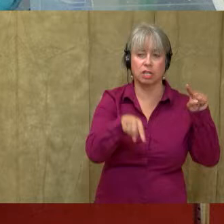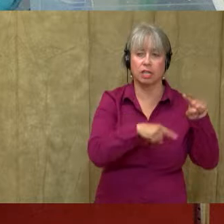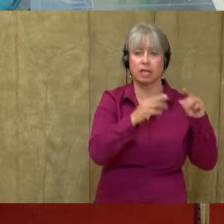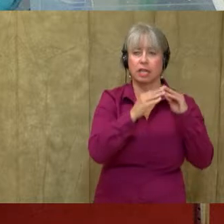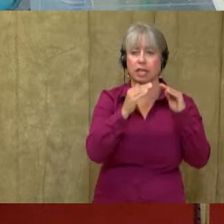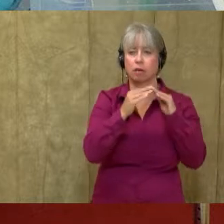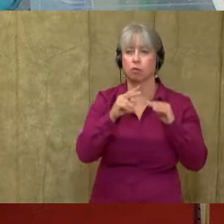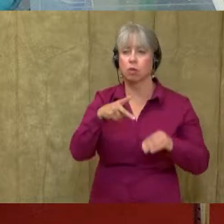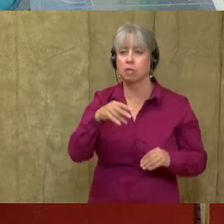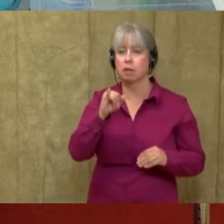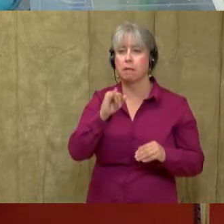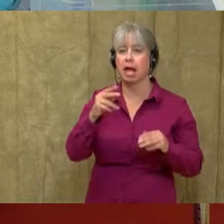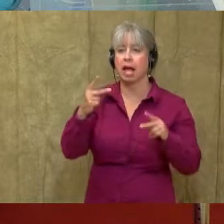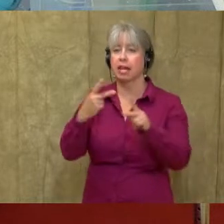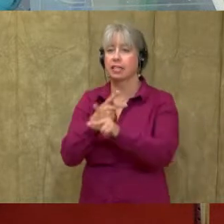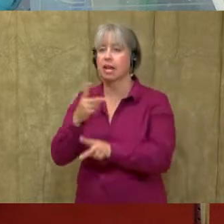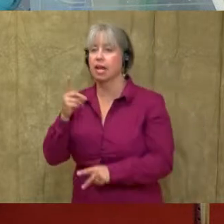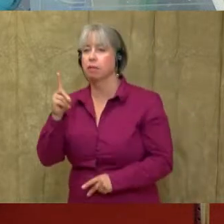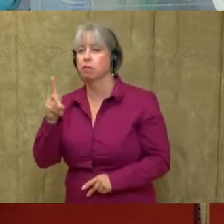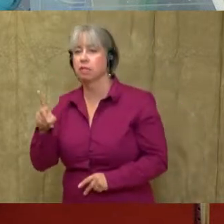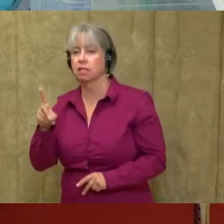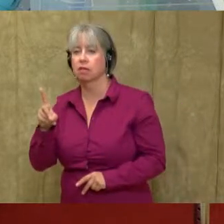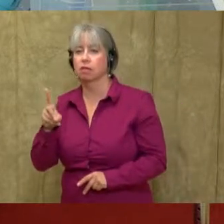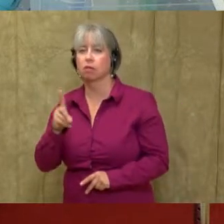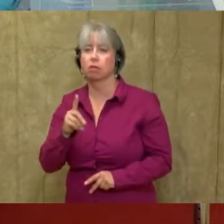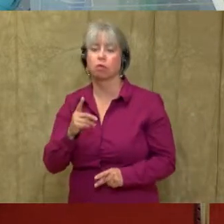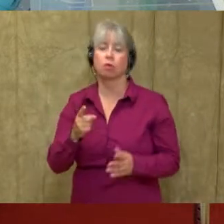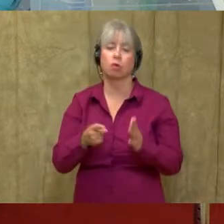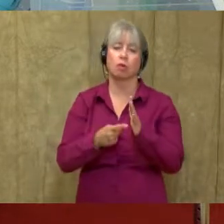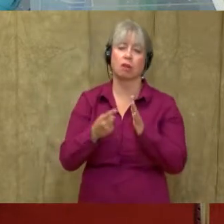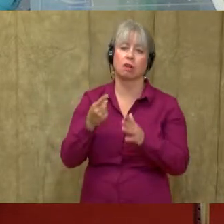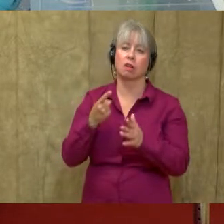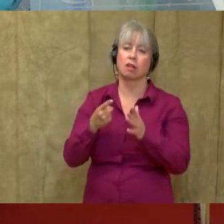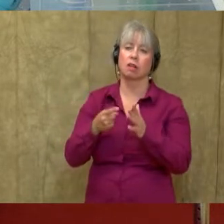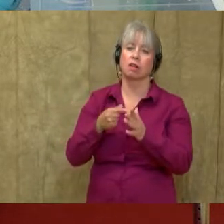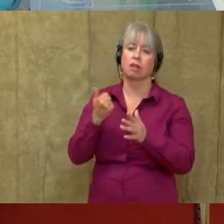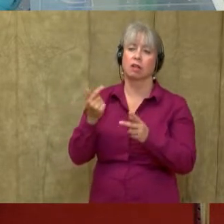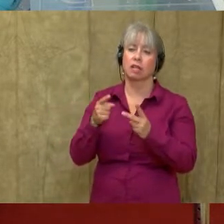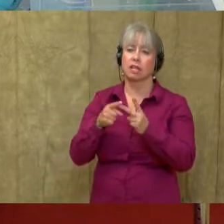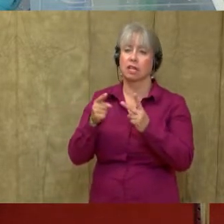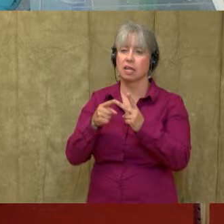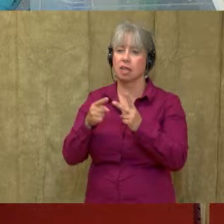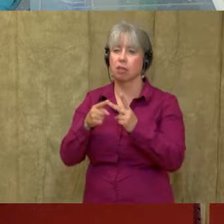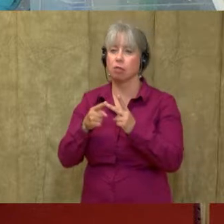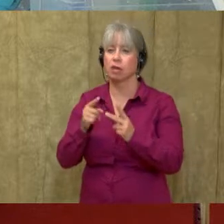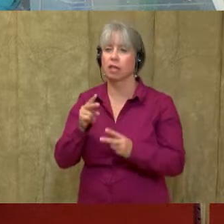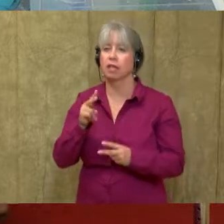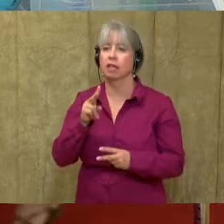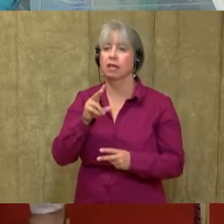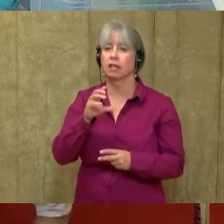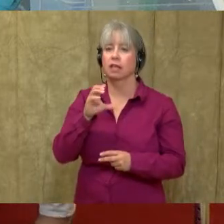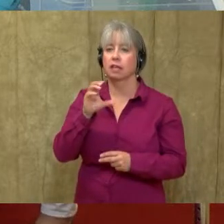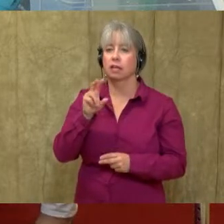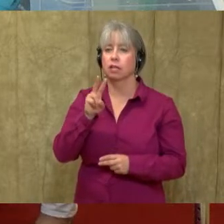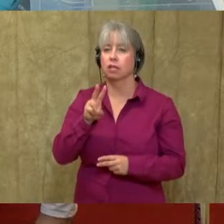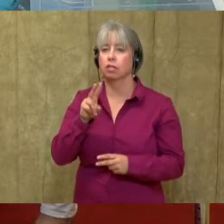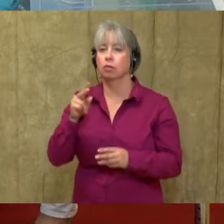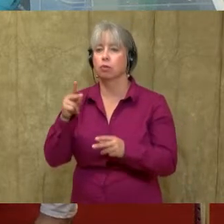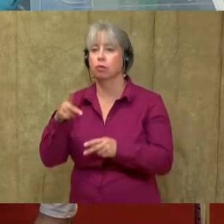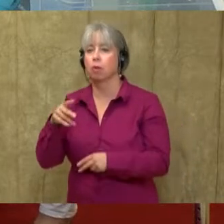diameter. Or sometimes you see it as 2 pi r, which we know that 2 times the radius is the